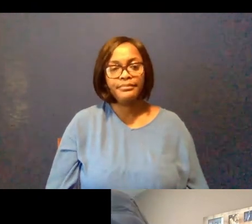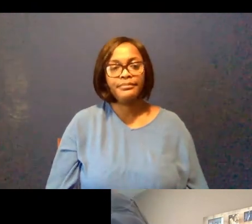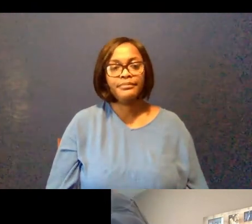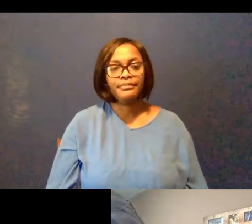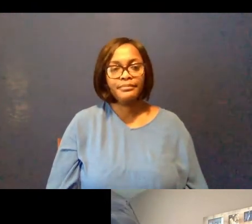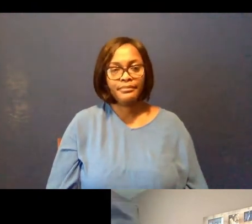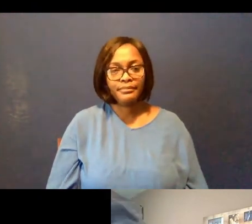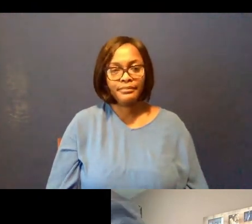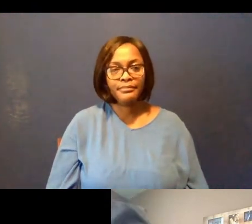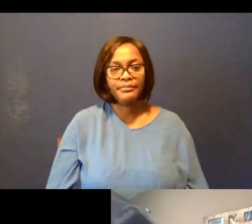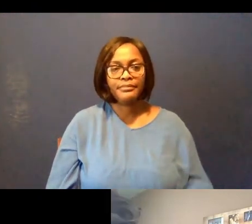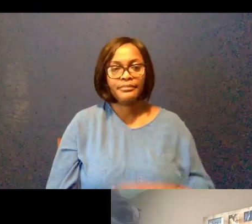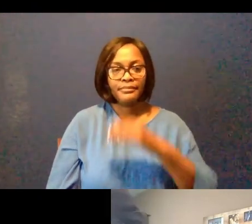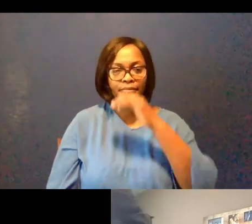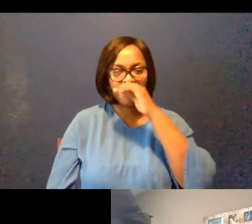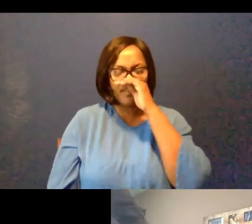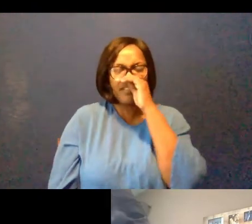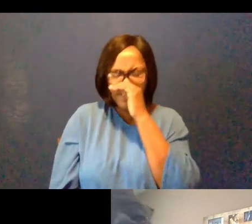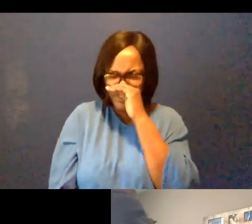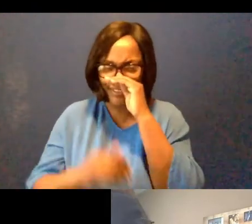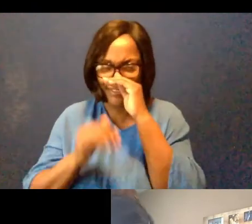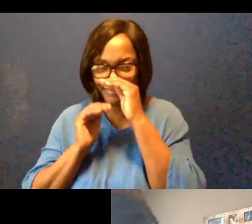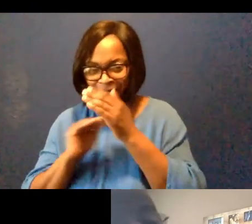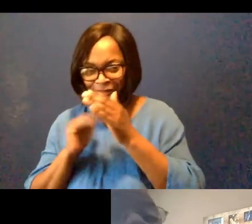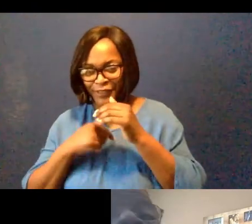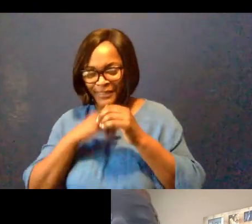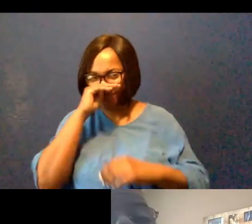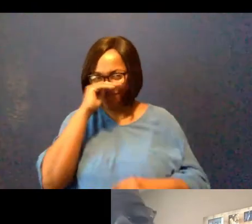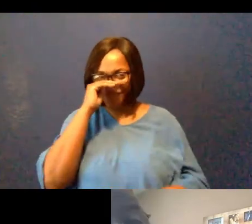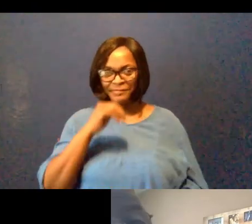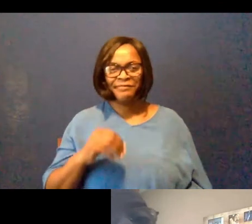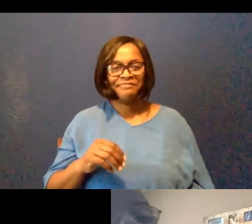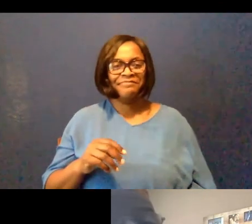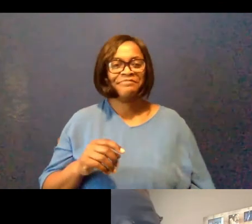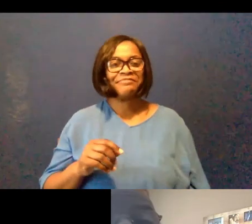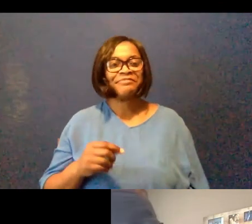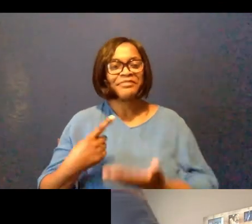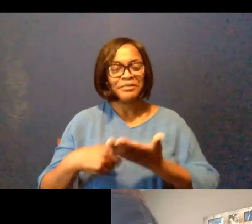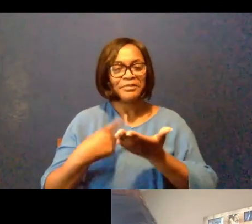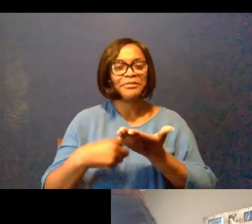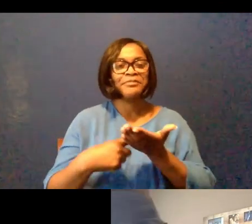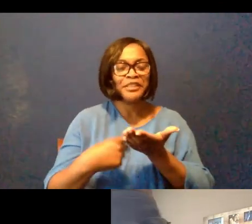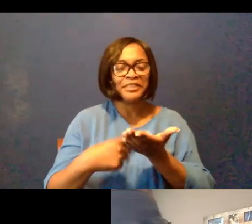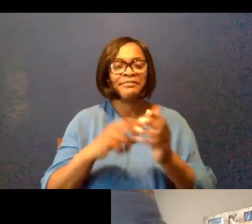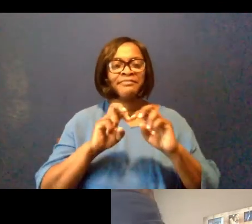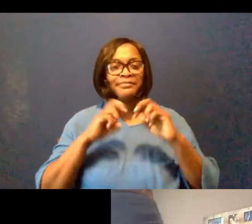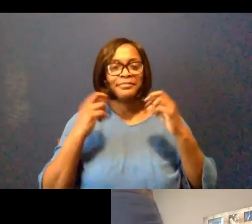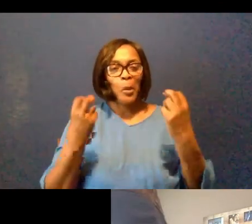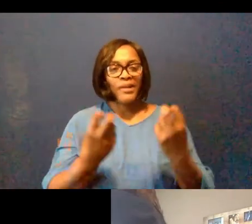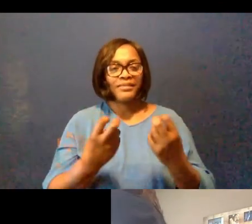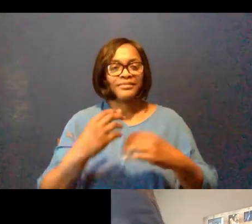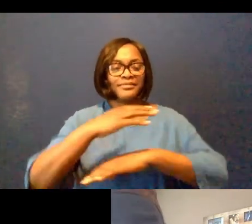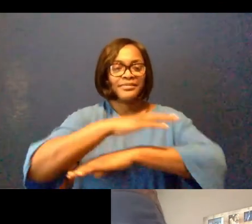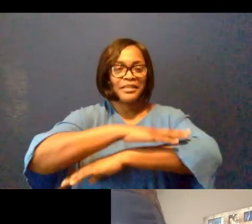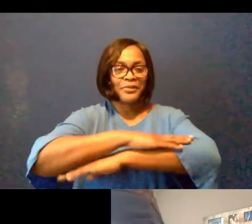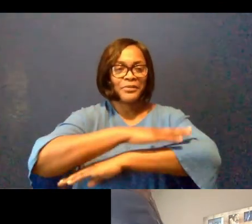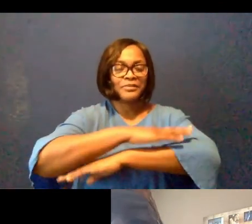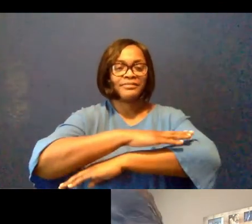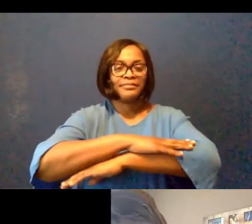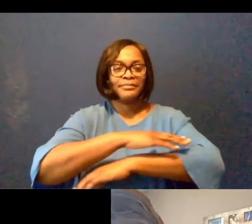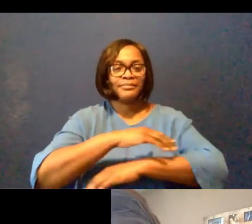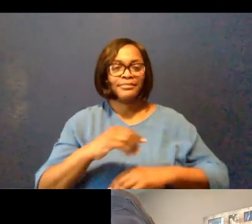disability and ask them to help her in her